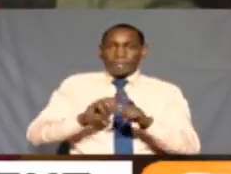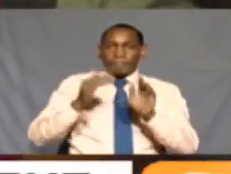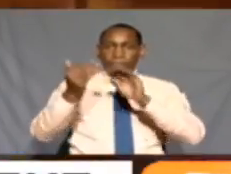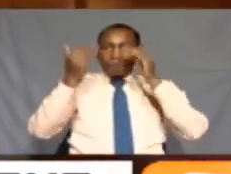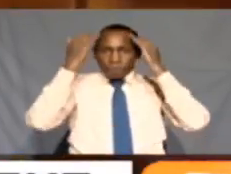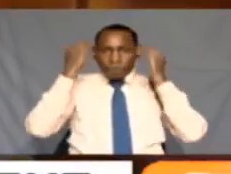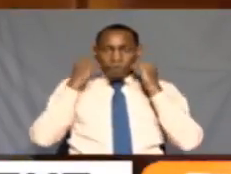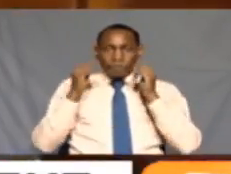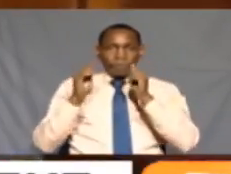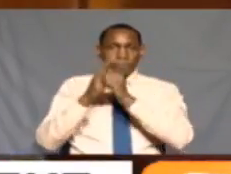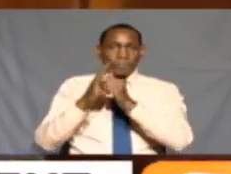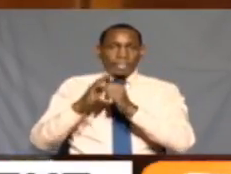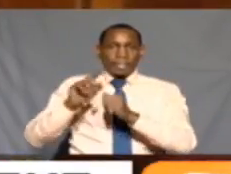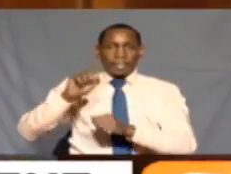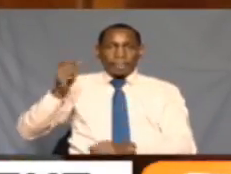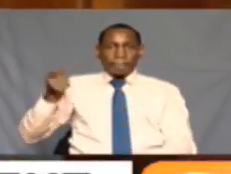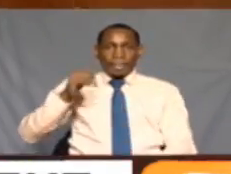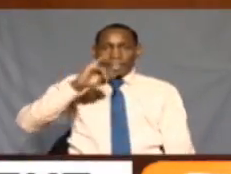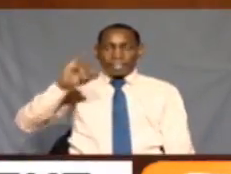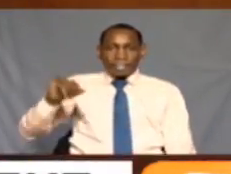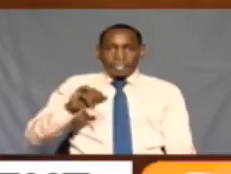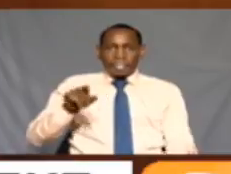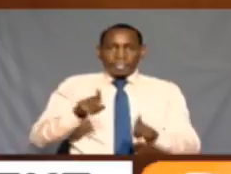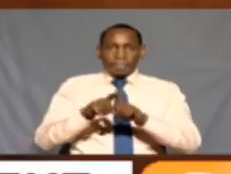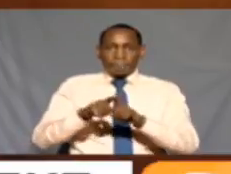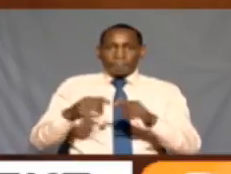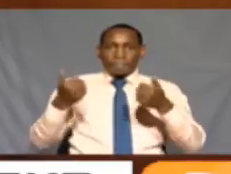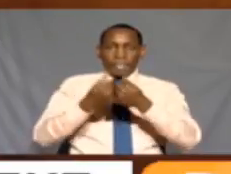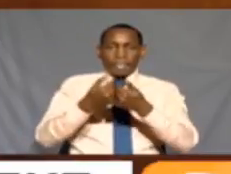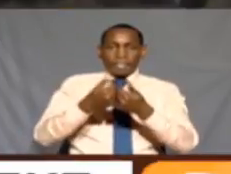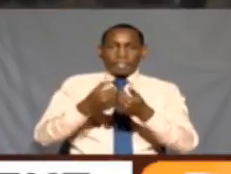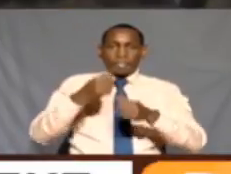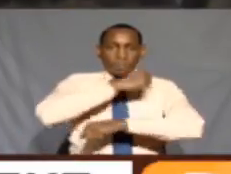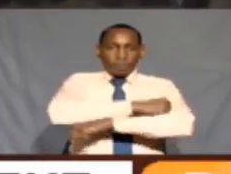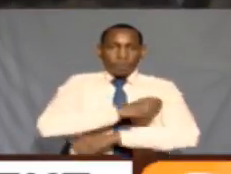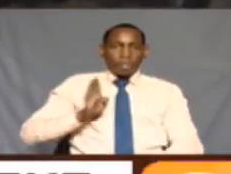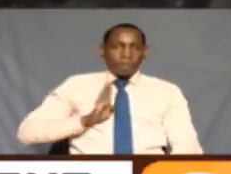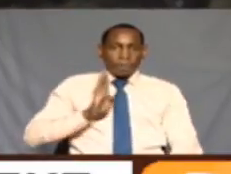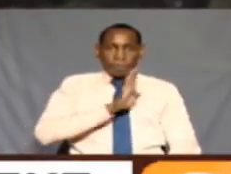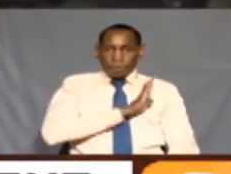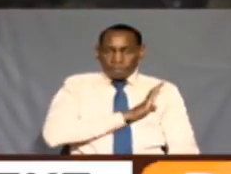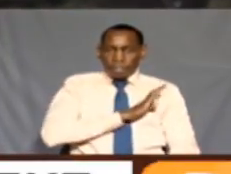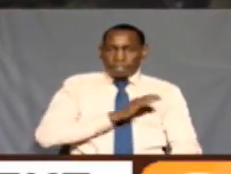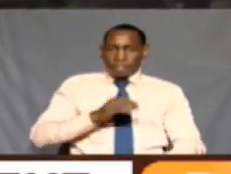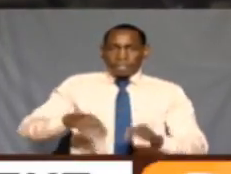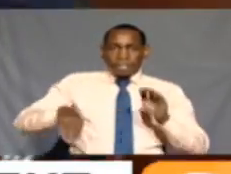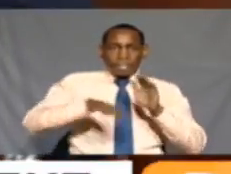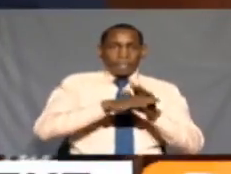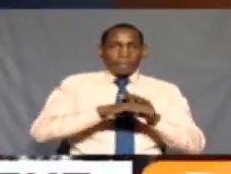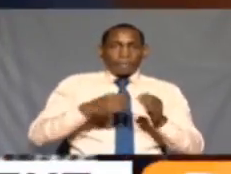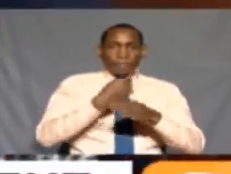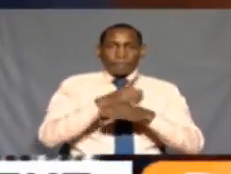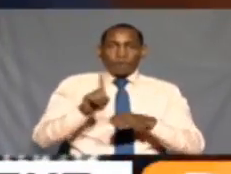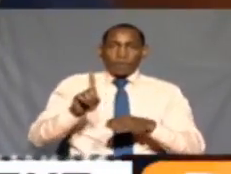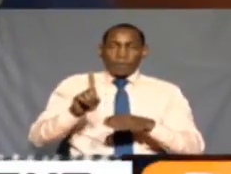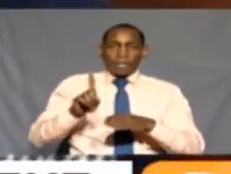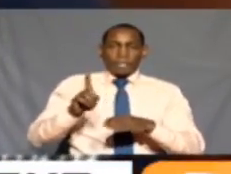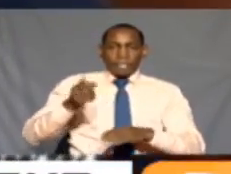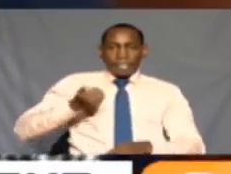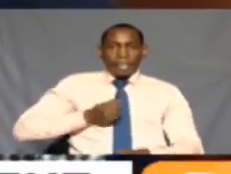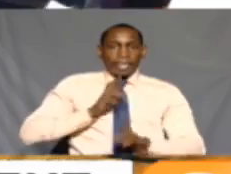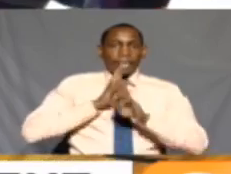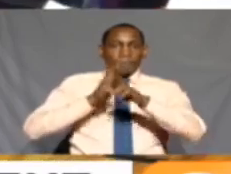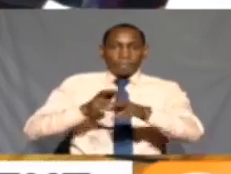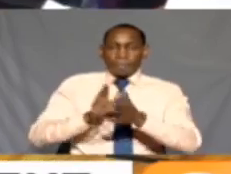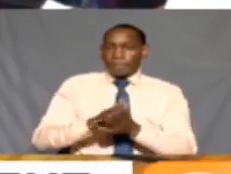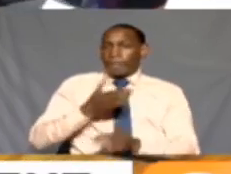on the 14th of January this year and sued the school's board of governors for sending home the Form 1 girl when she reported.